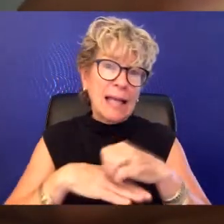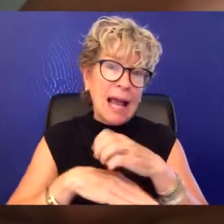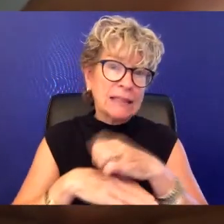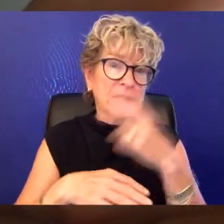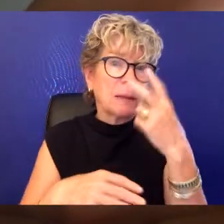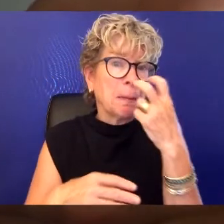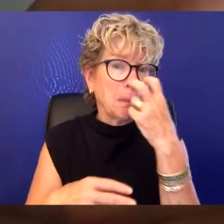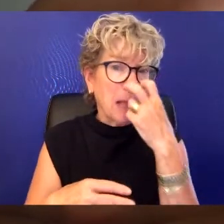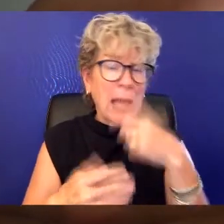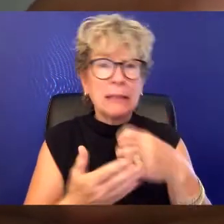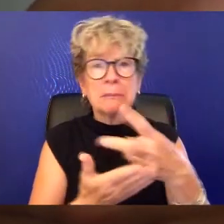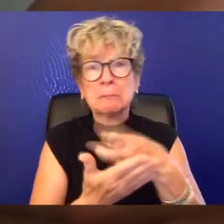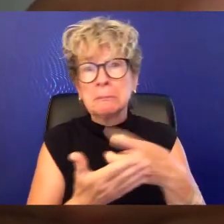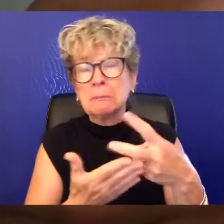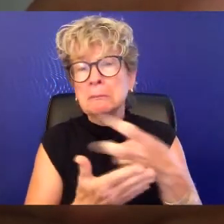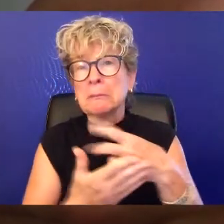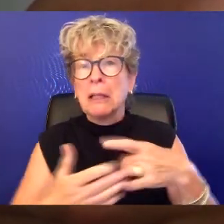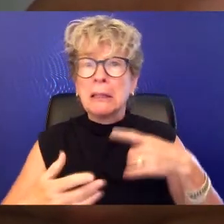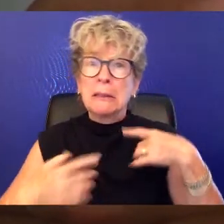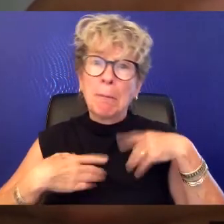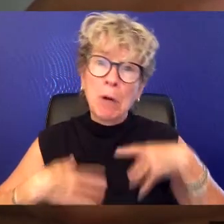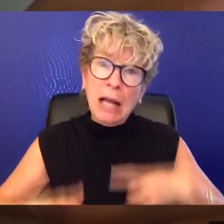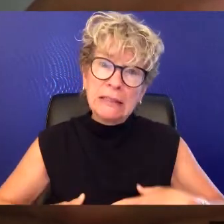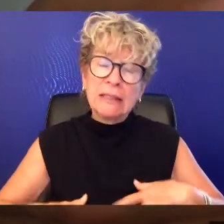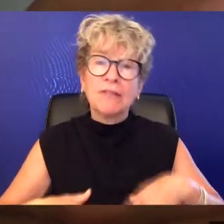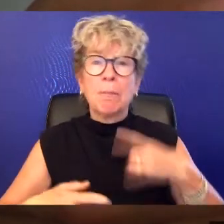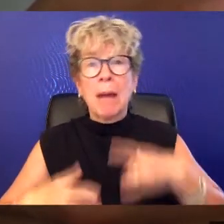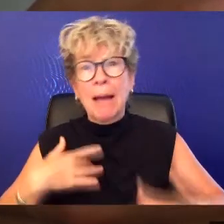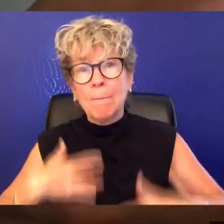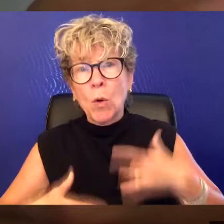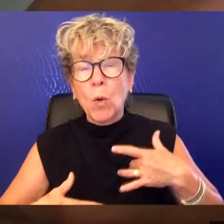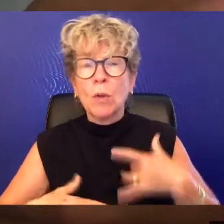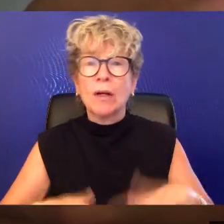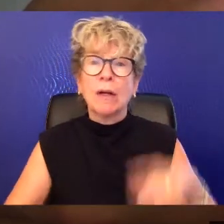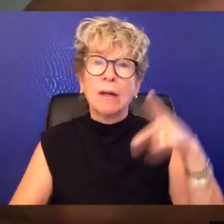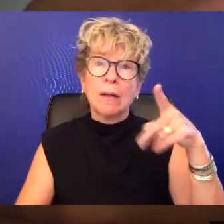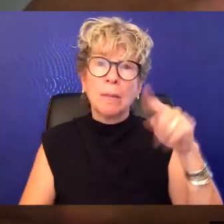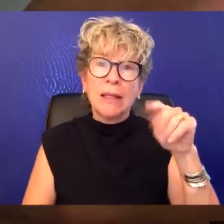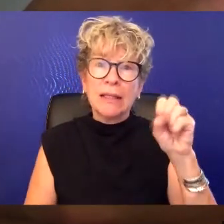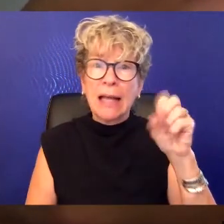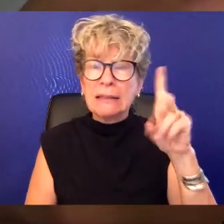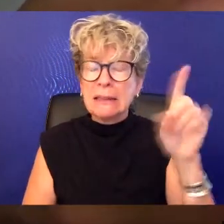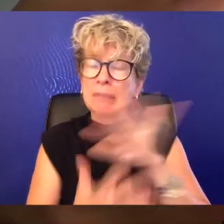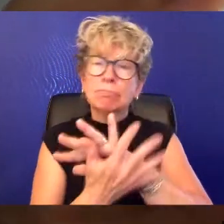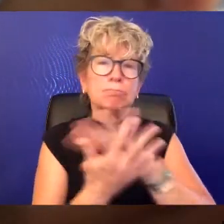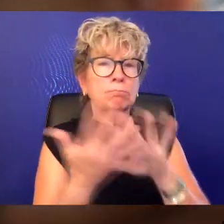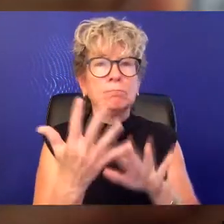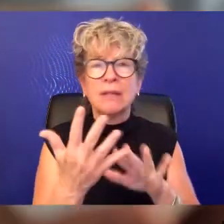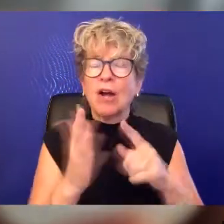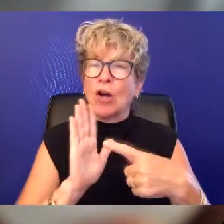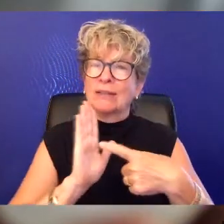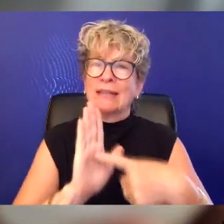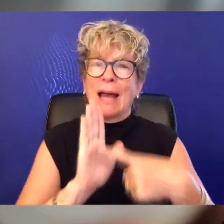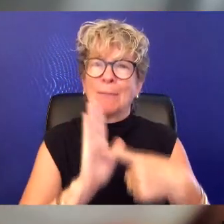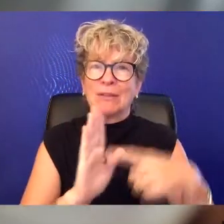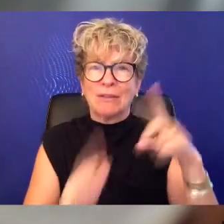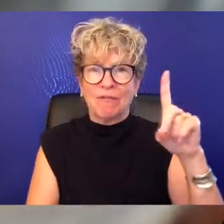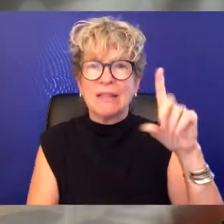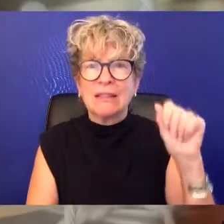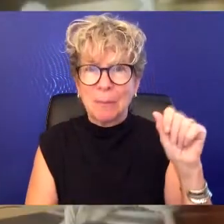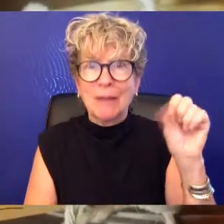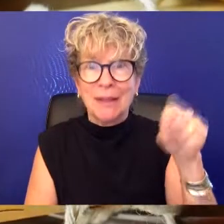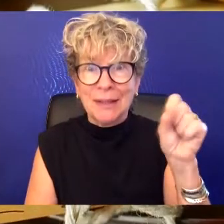blindness, epilepsy, major depressive disorder, bipolar disorder, and post-traumatic stress disorder are all examples